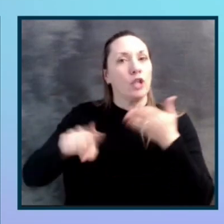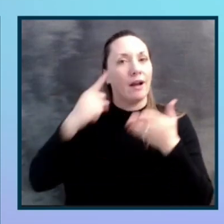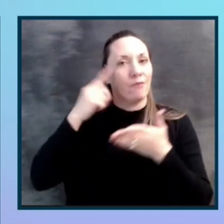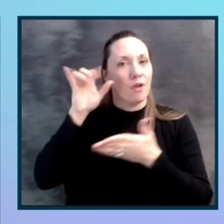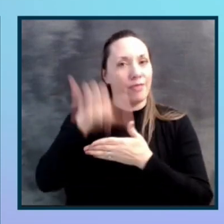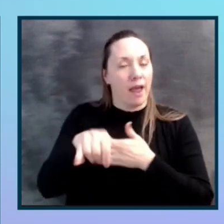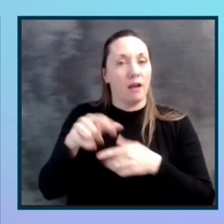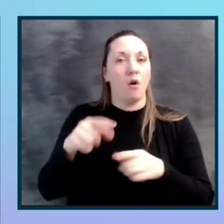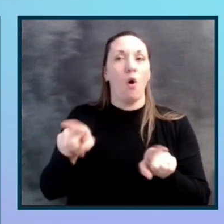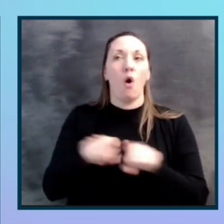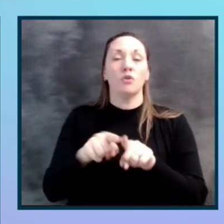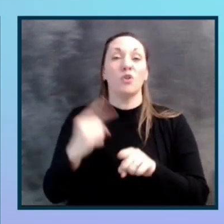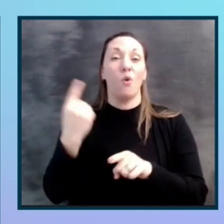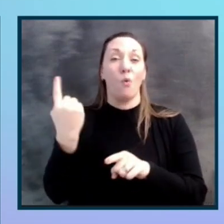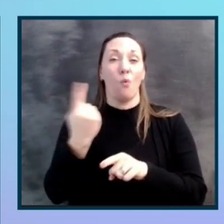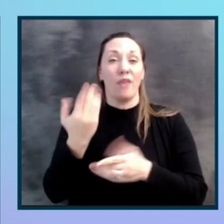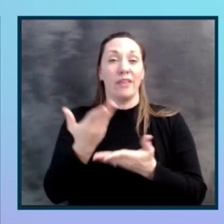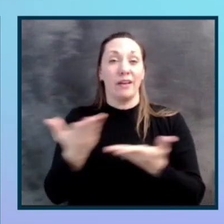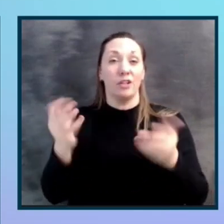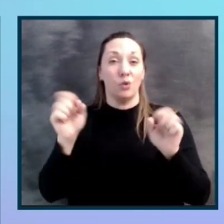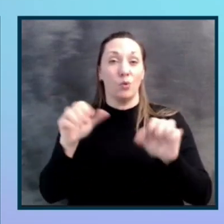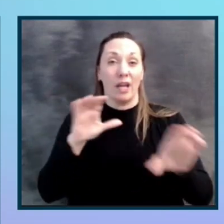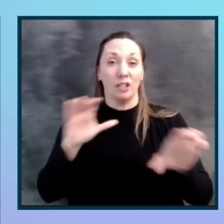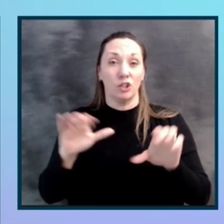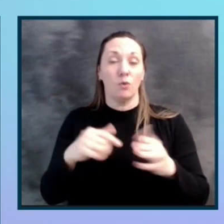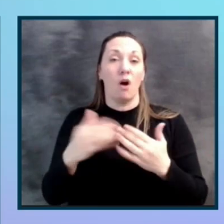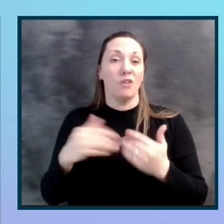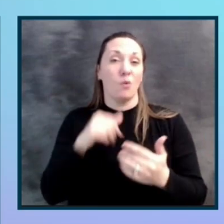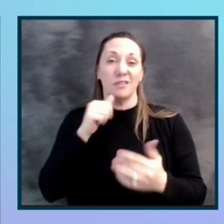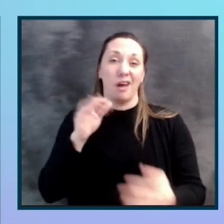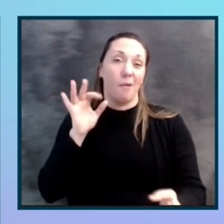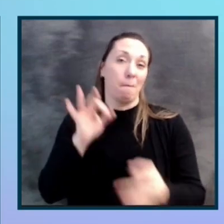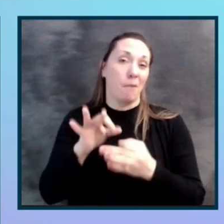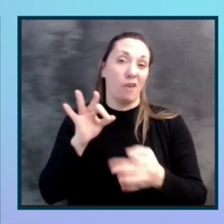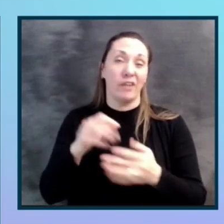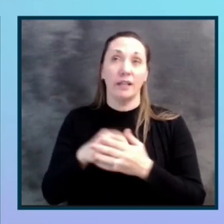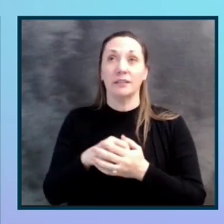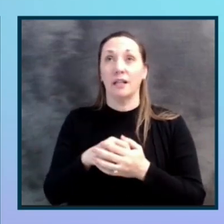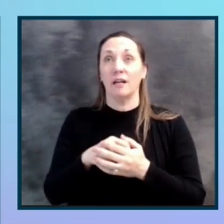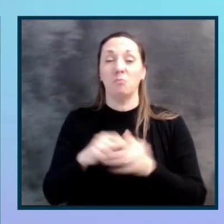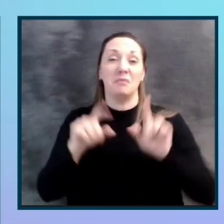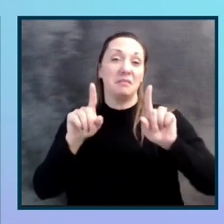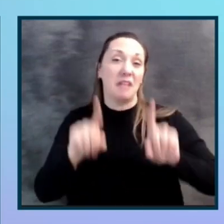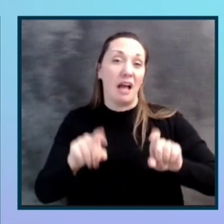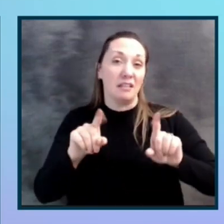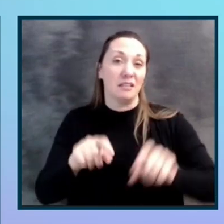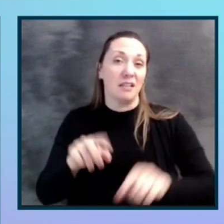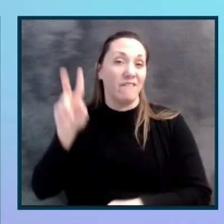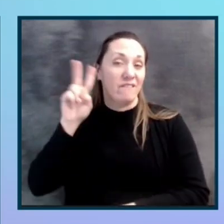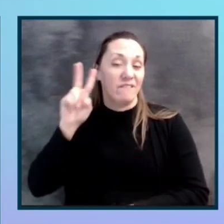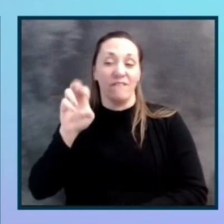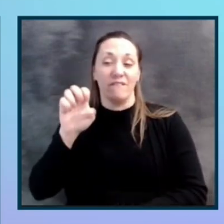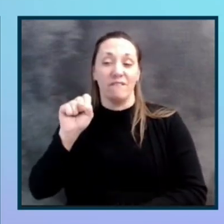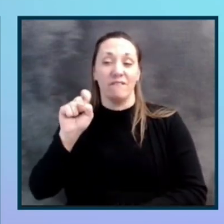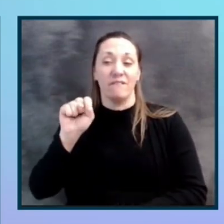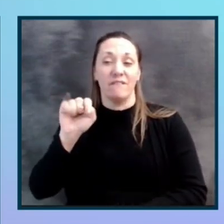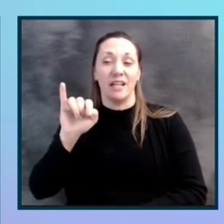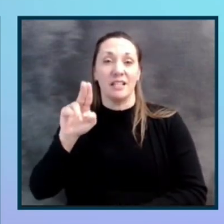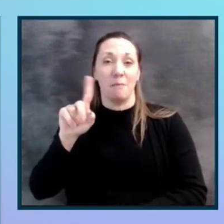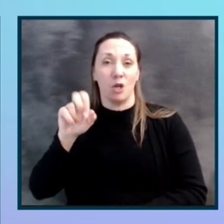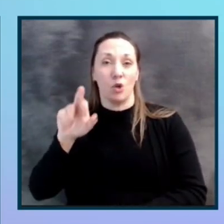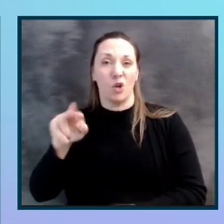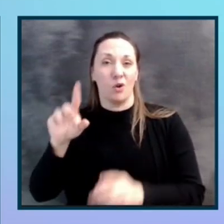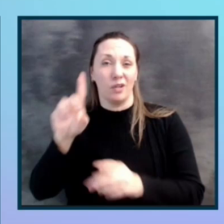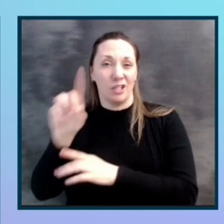also one thing you can do, although it's not a perfect like test of vestibular disorders, is if there's a lot